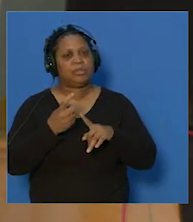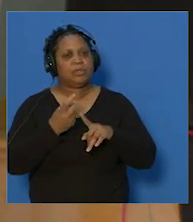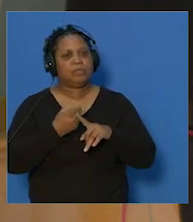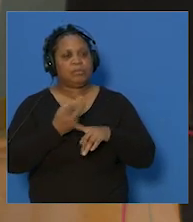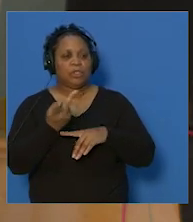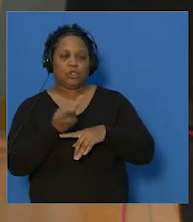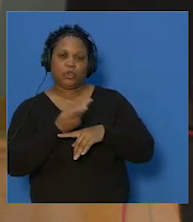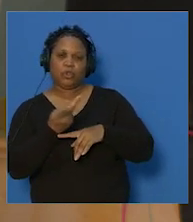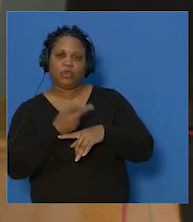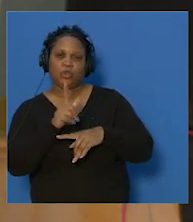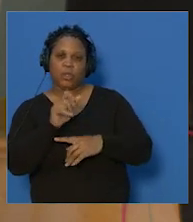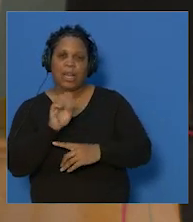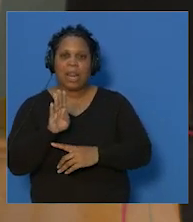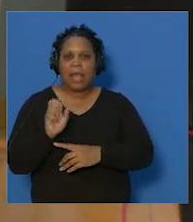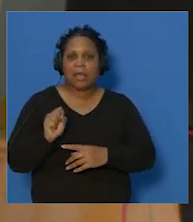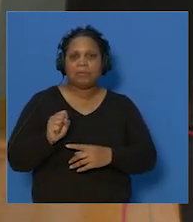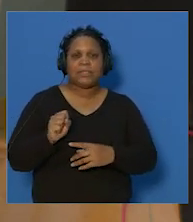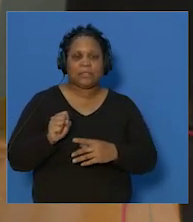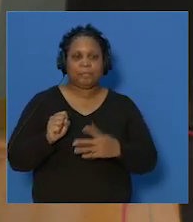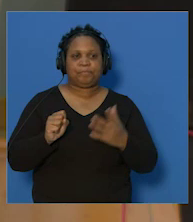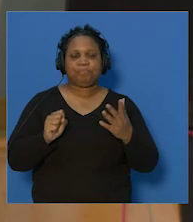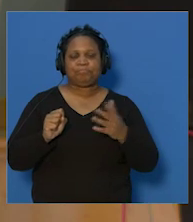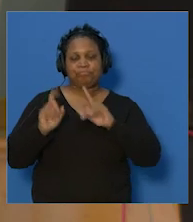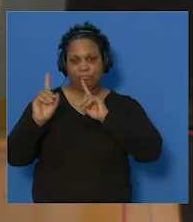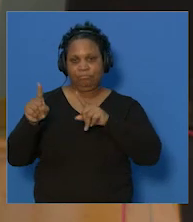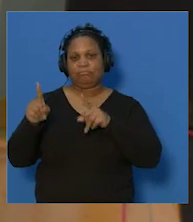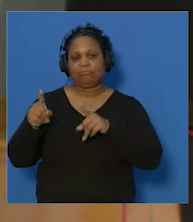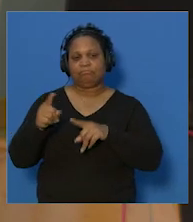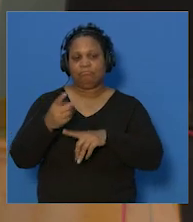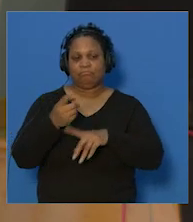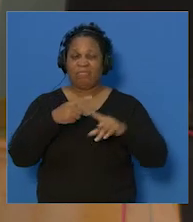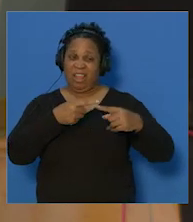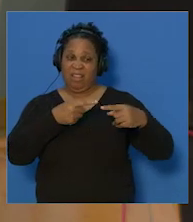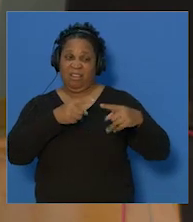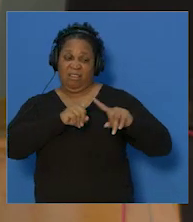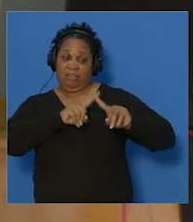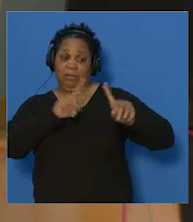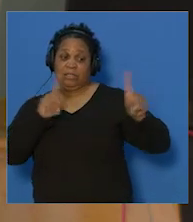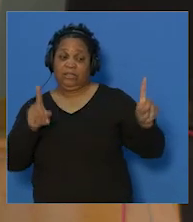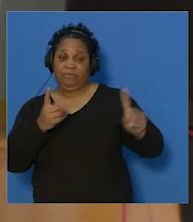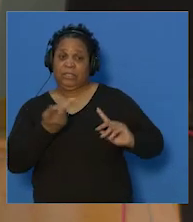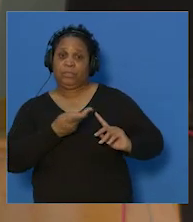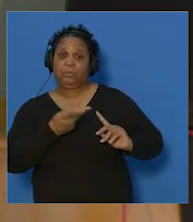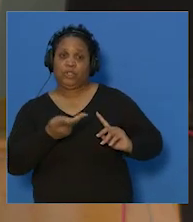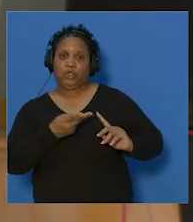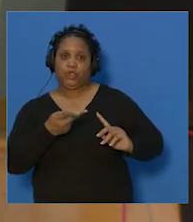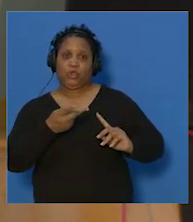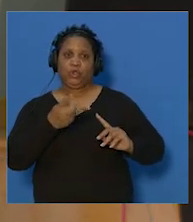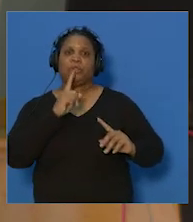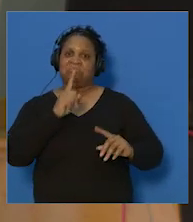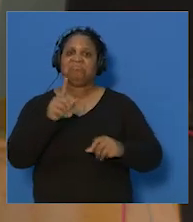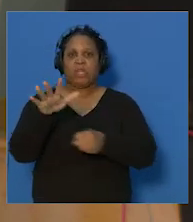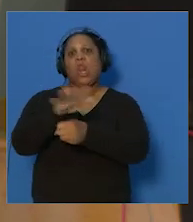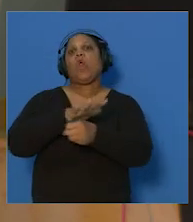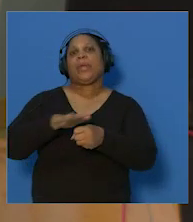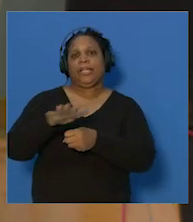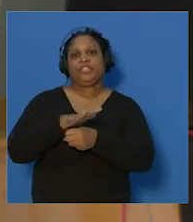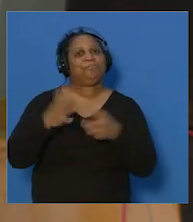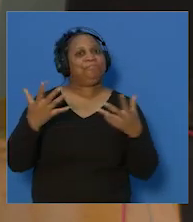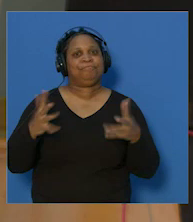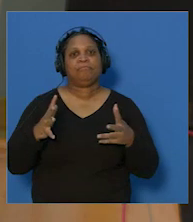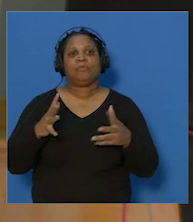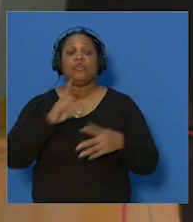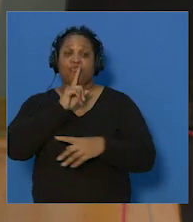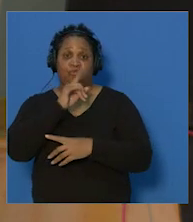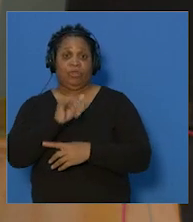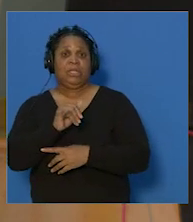individual labs? I think the main difference between the Helix lab and the Southside lab is location. The reality is